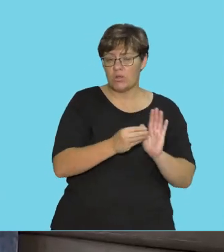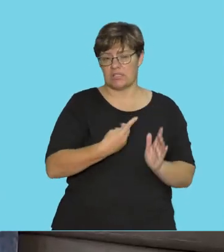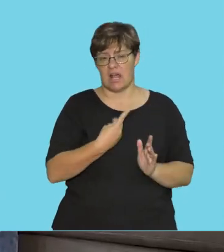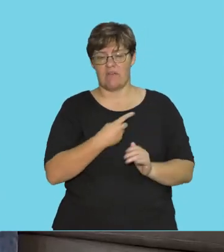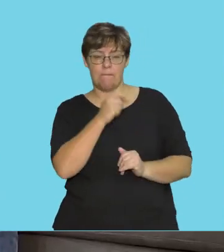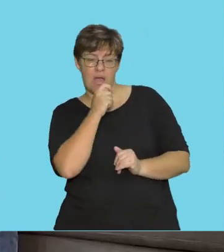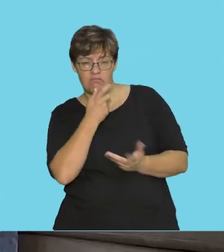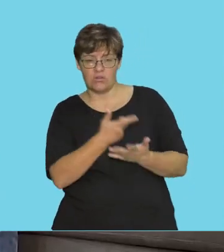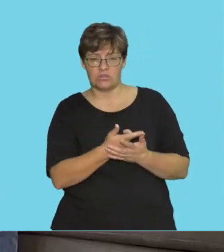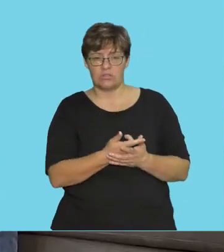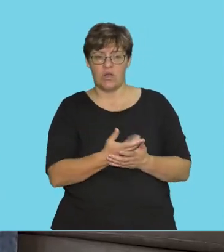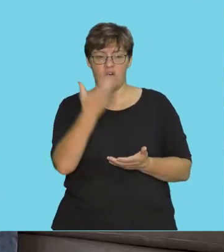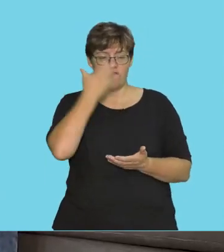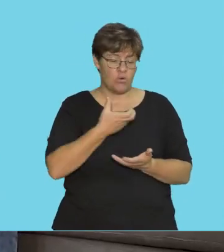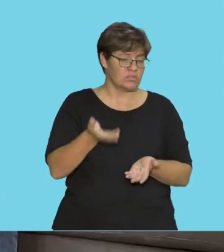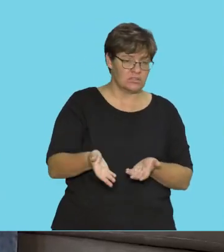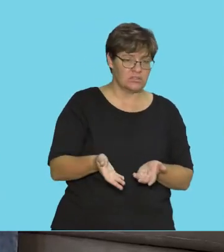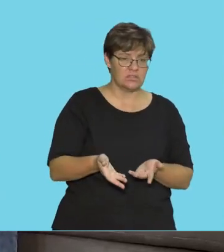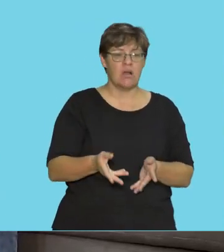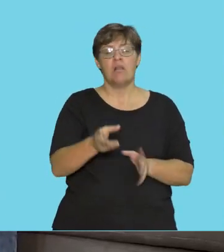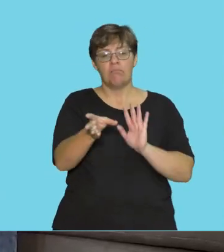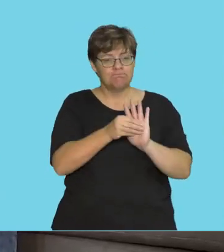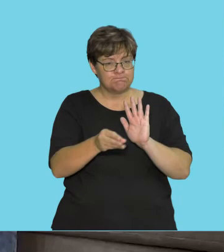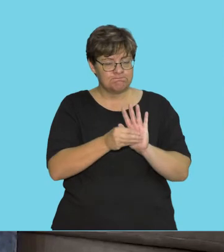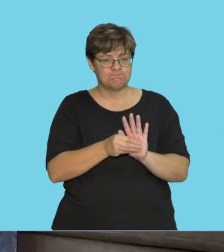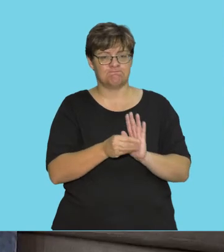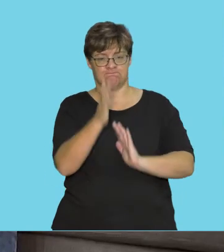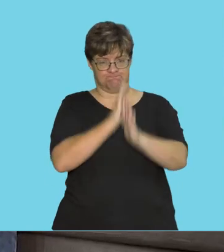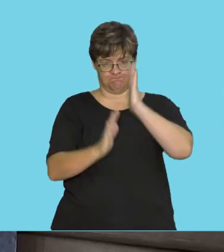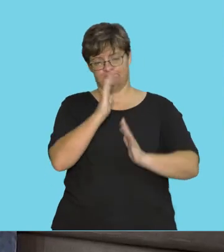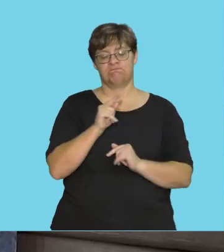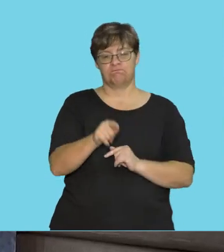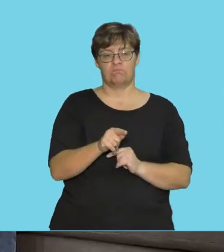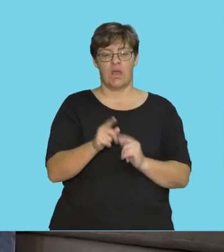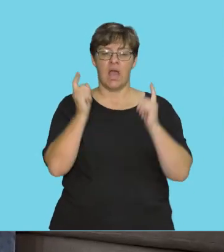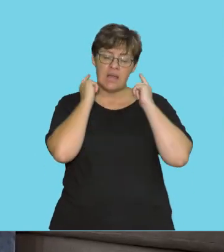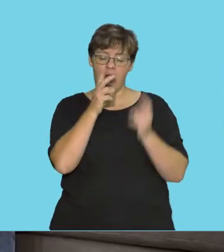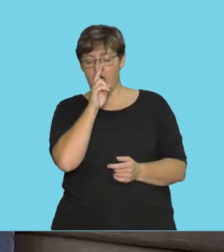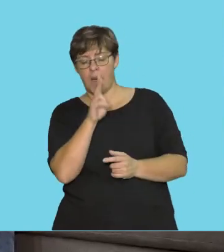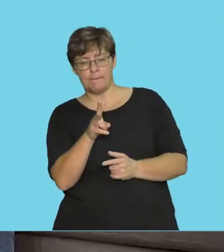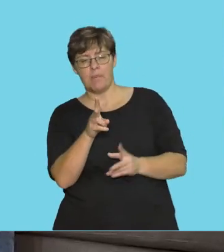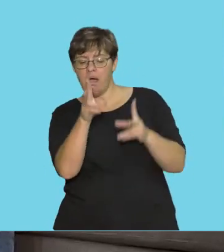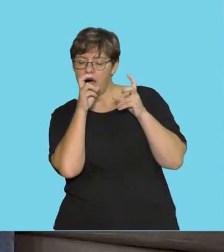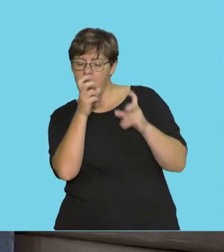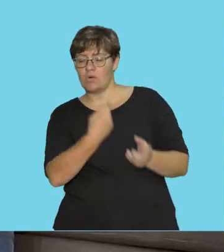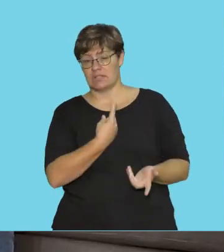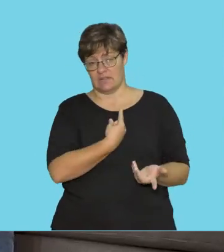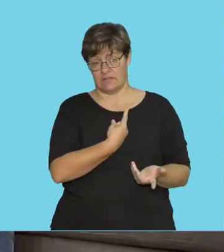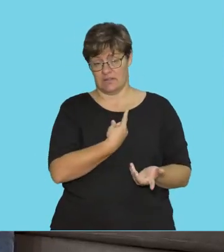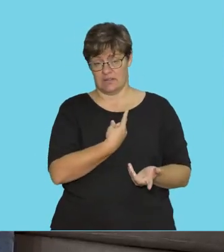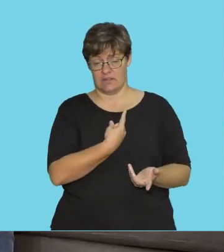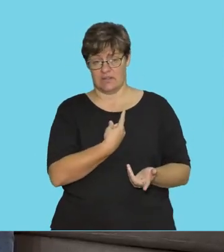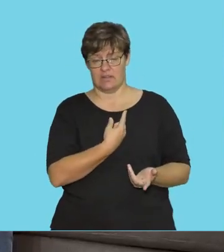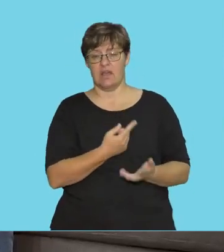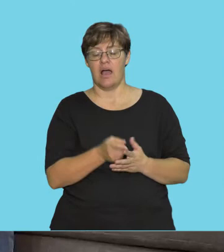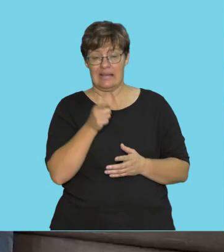Record yourself on a mic. Put your phone there and record your lesson, and then put your earphones in and listen to yourself